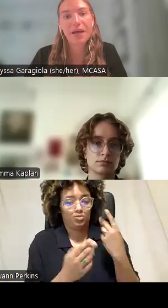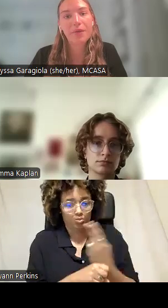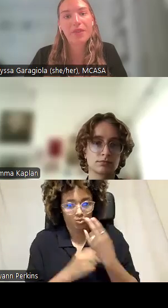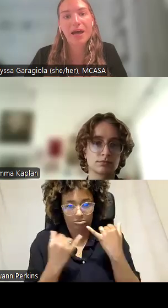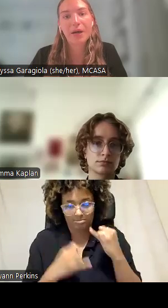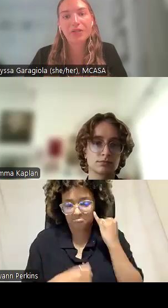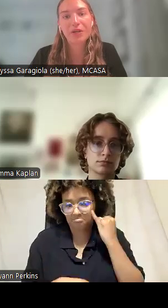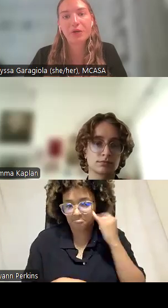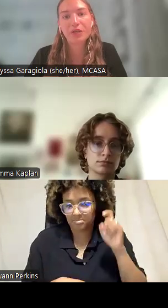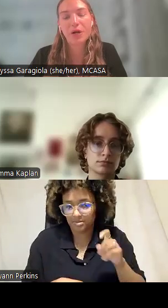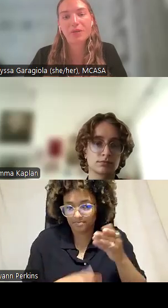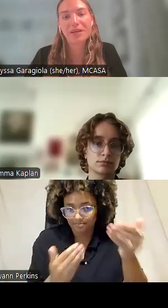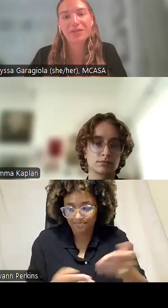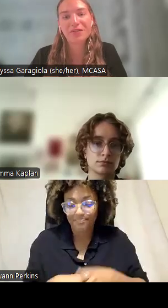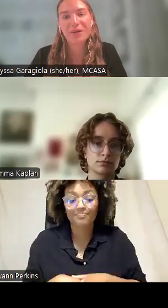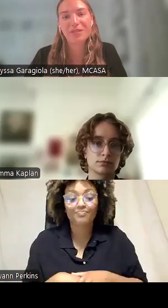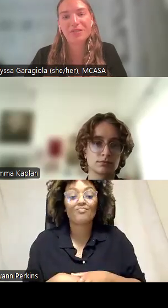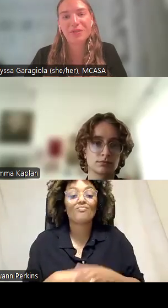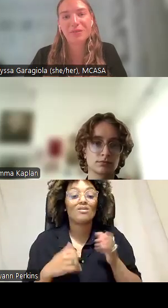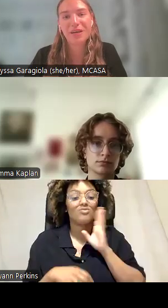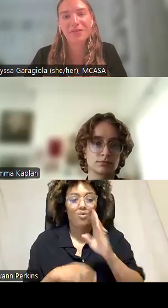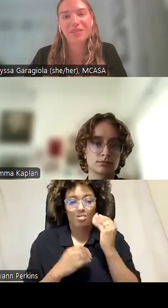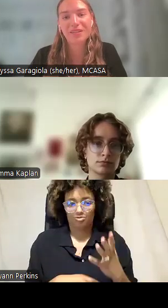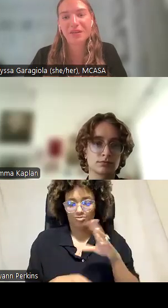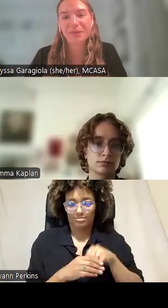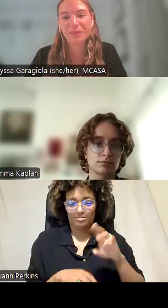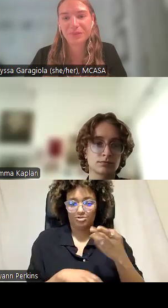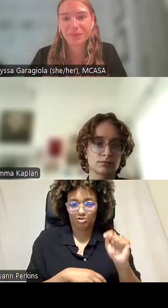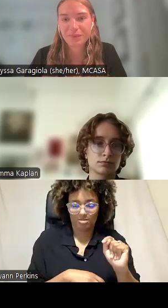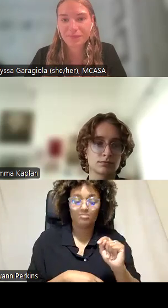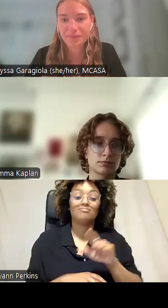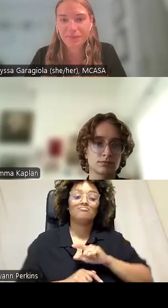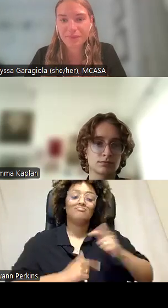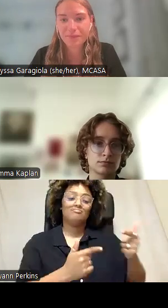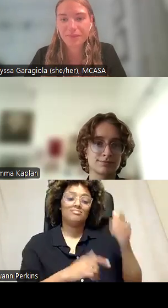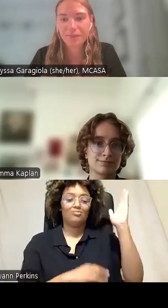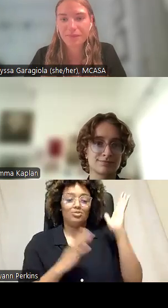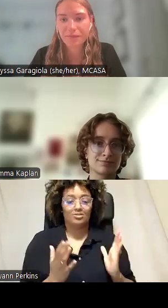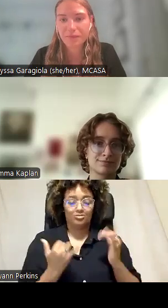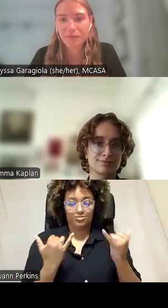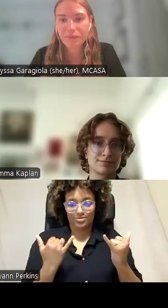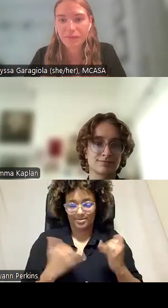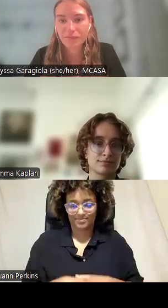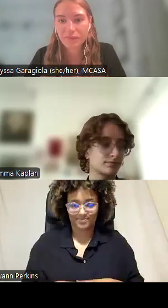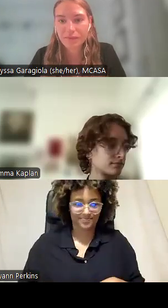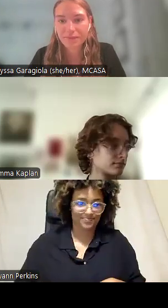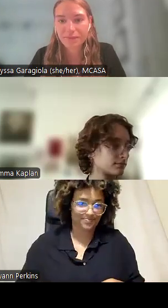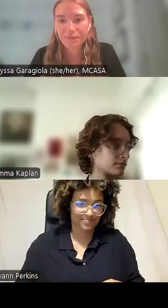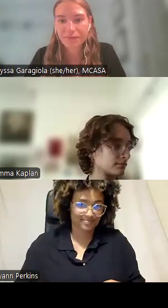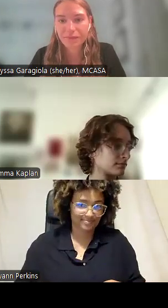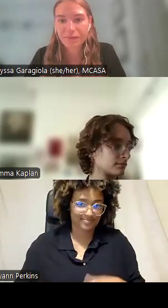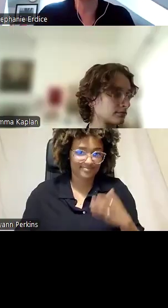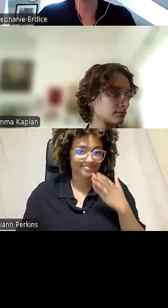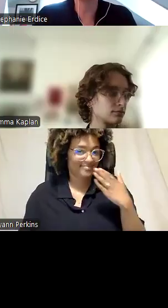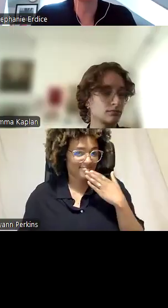chat, and with that, I will turn it over to our presenters for them to introduce themselves. Thank you. Thanks, Alyssa. Good morning,